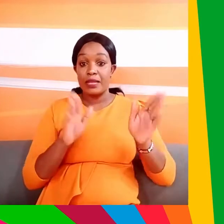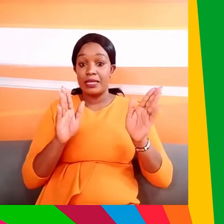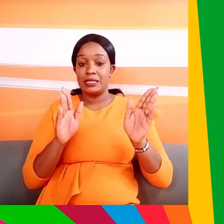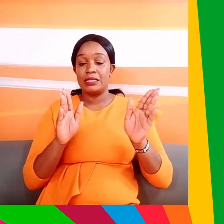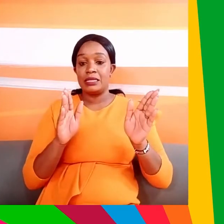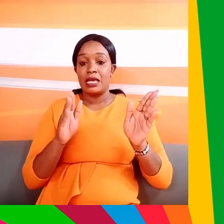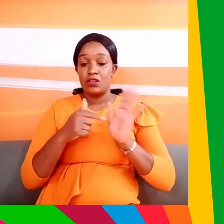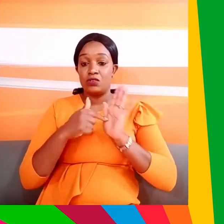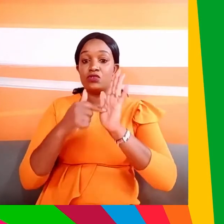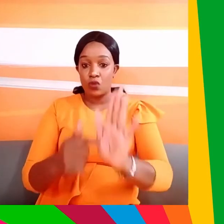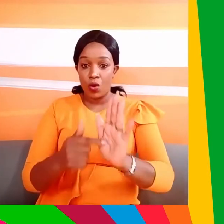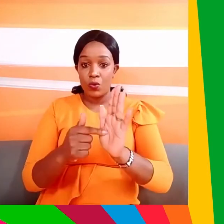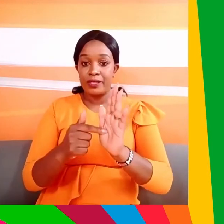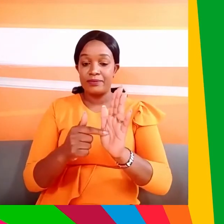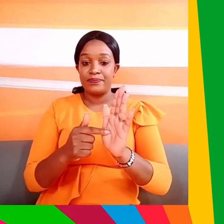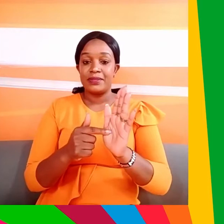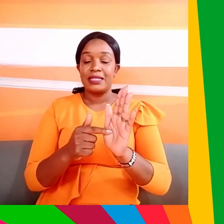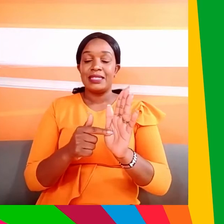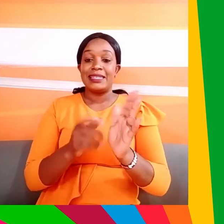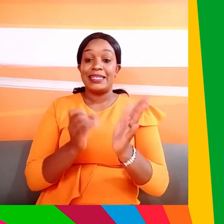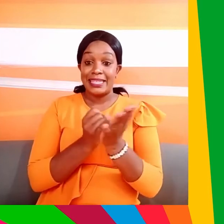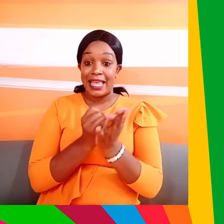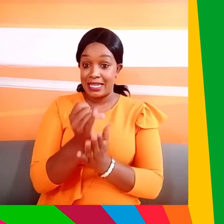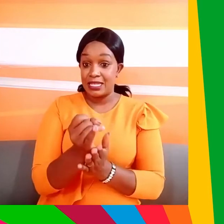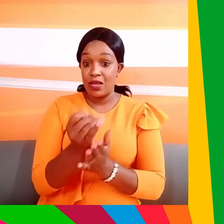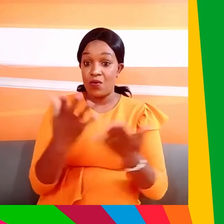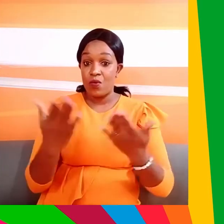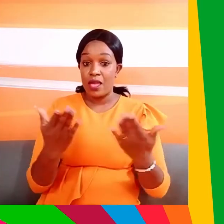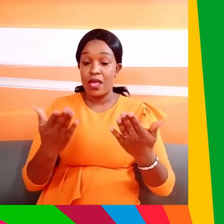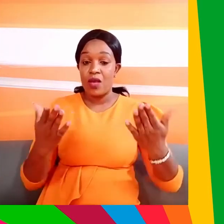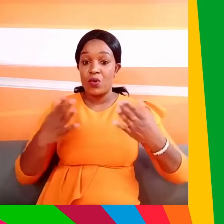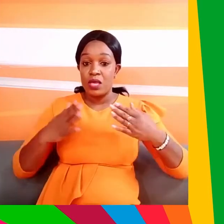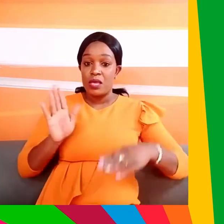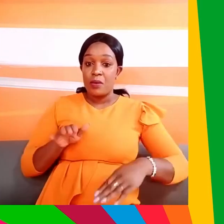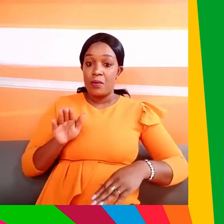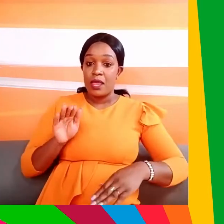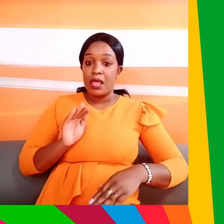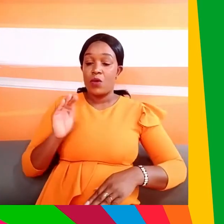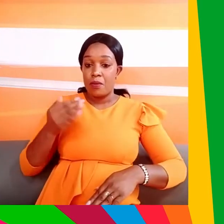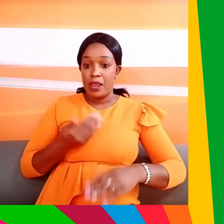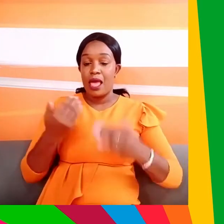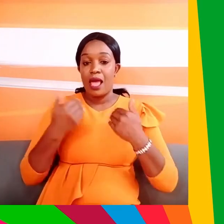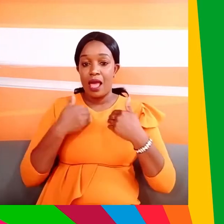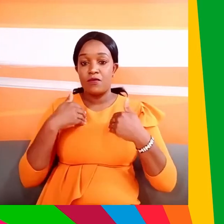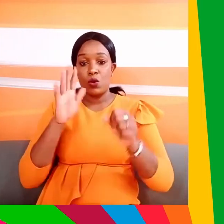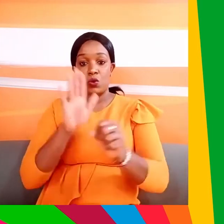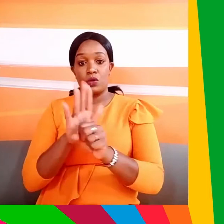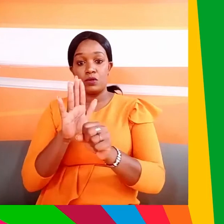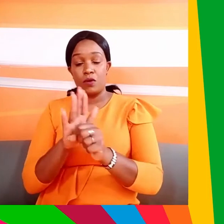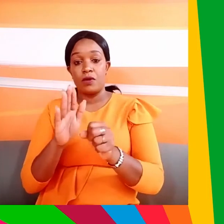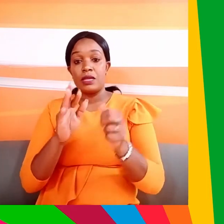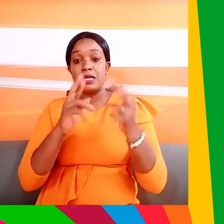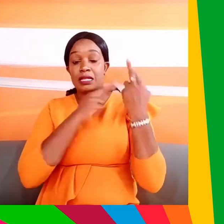gender inequity. You know, women have borne the brunt of this pandemic through caring responsibilities, through the fact that they make